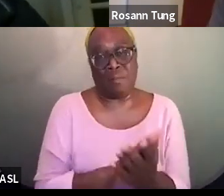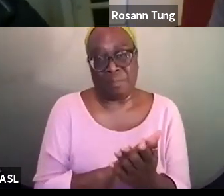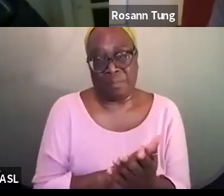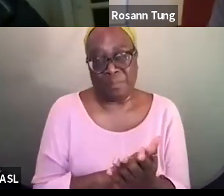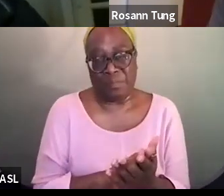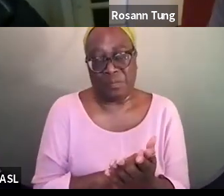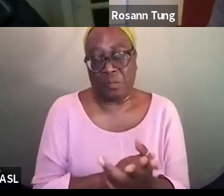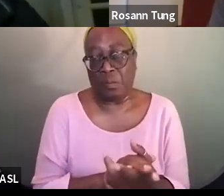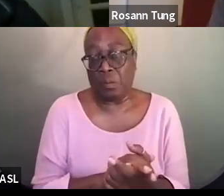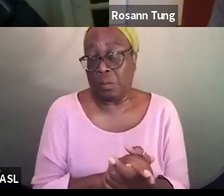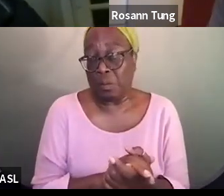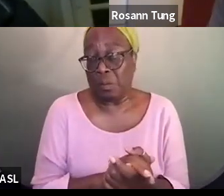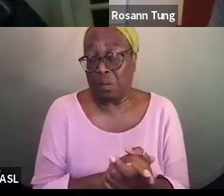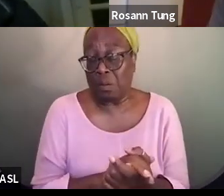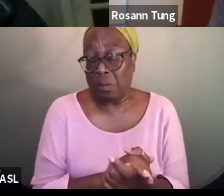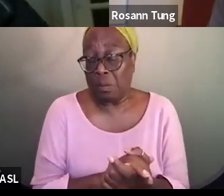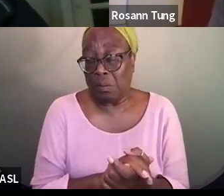interest of